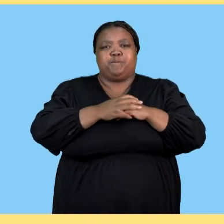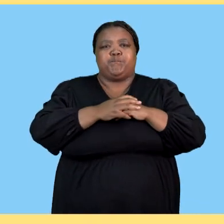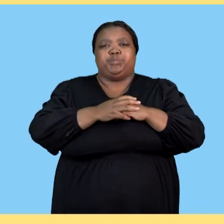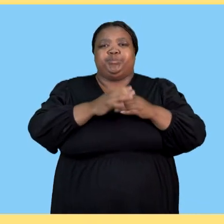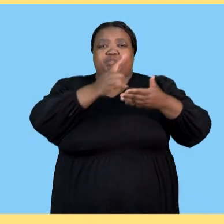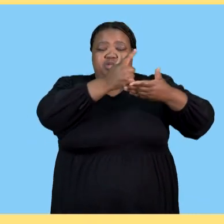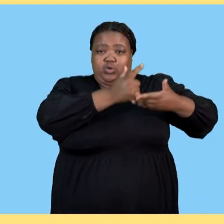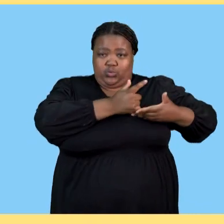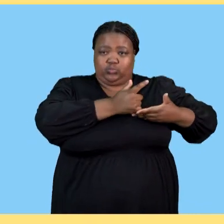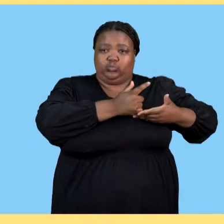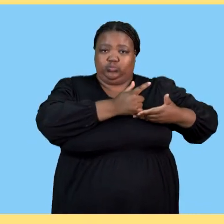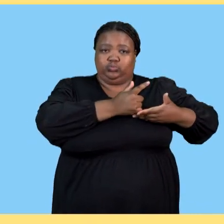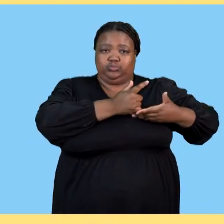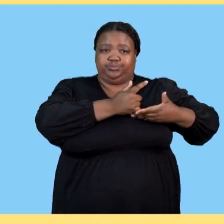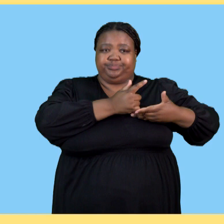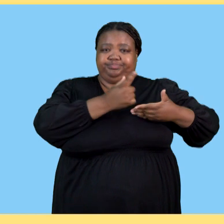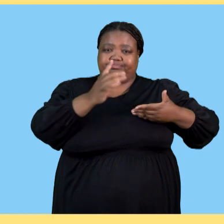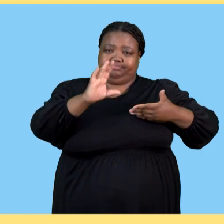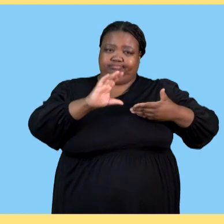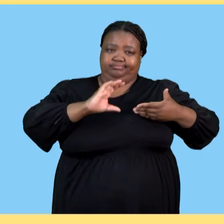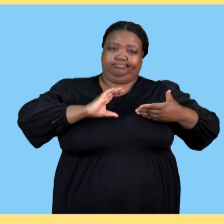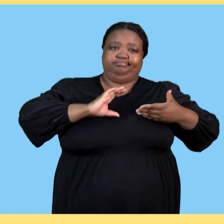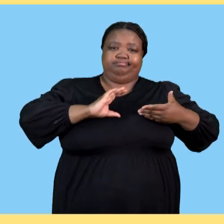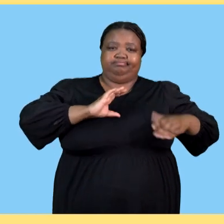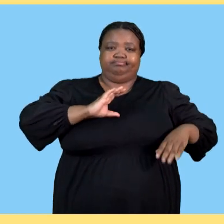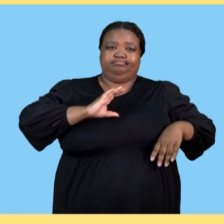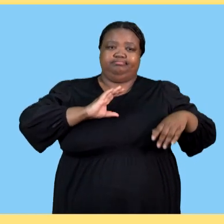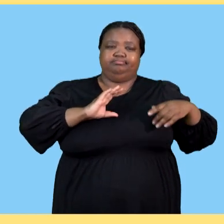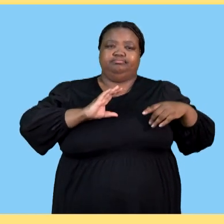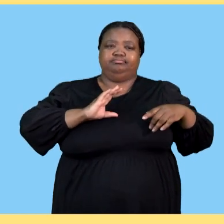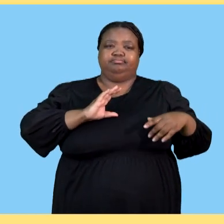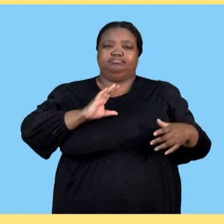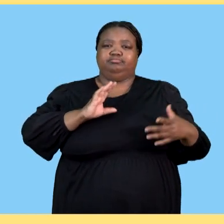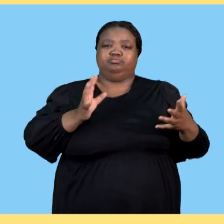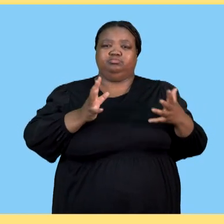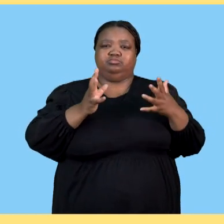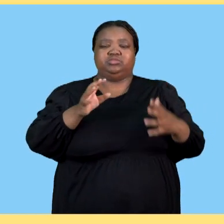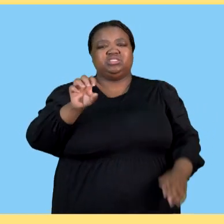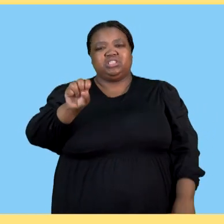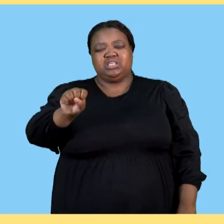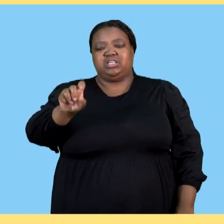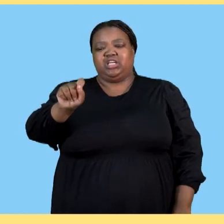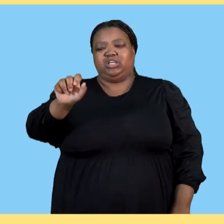here and I'll say, on my loan,